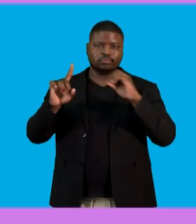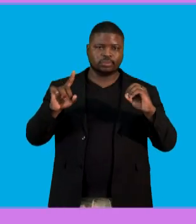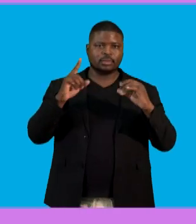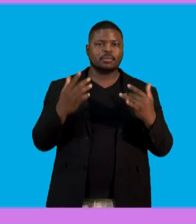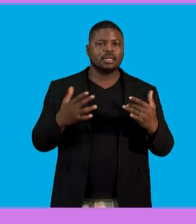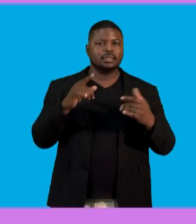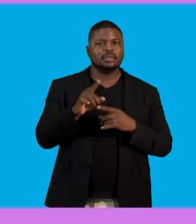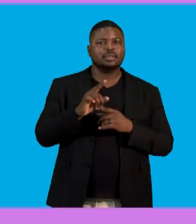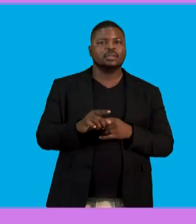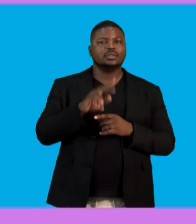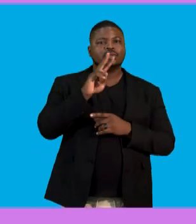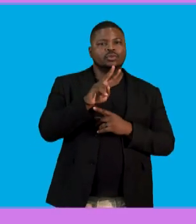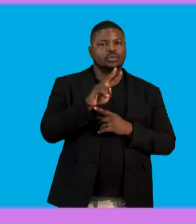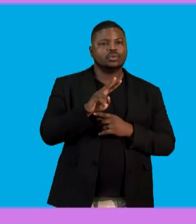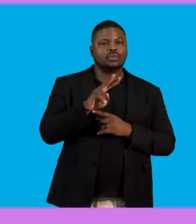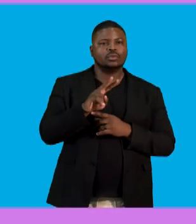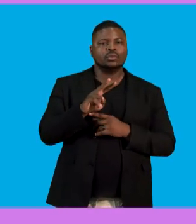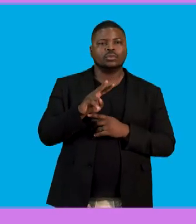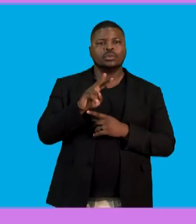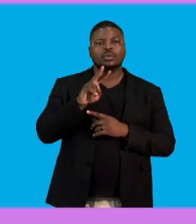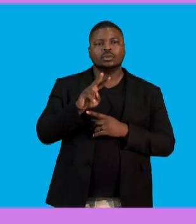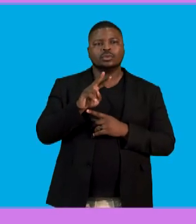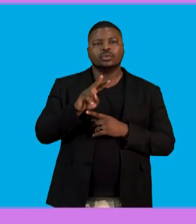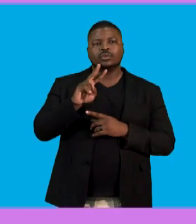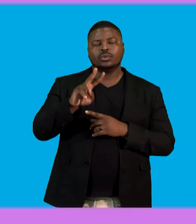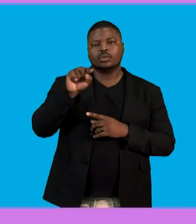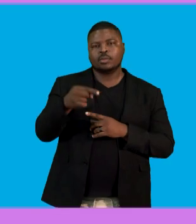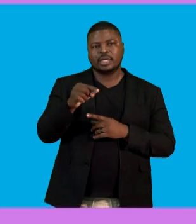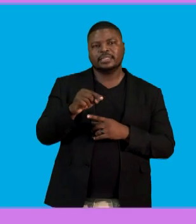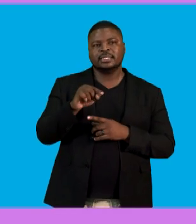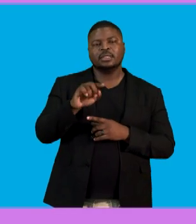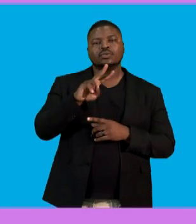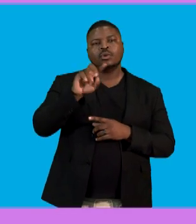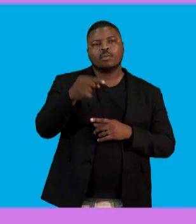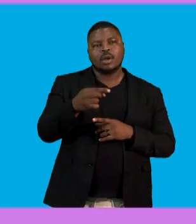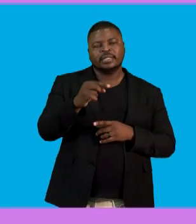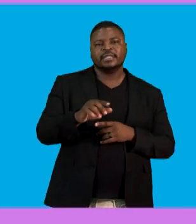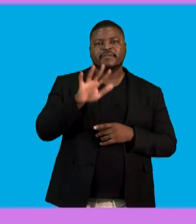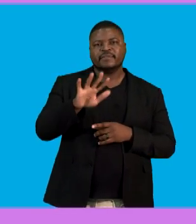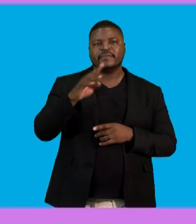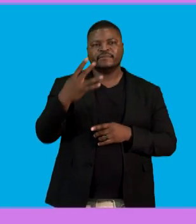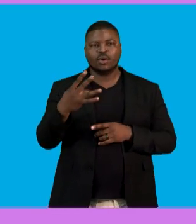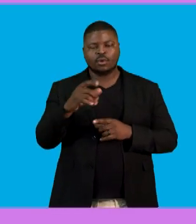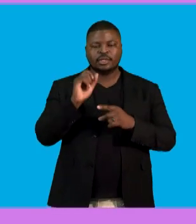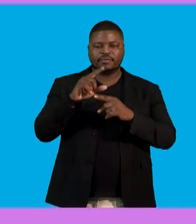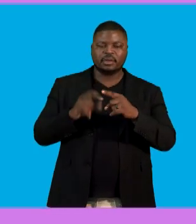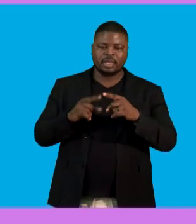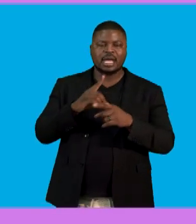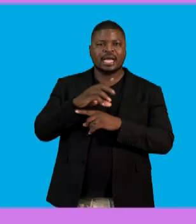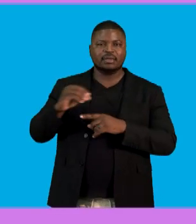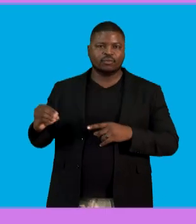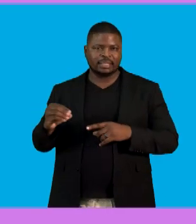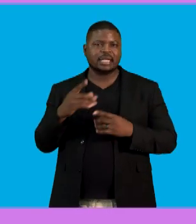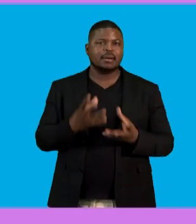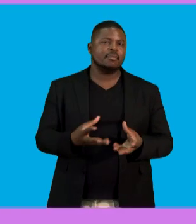is 2.54 divided by 100? Take your calculator. 2.54 divided by